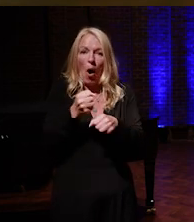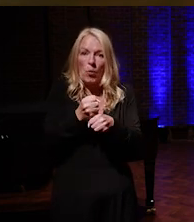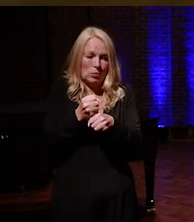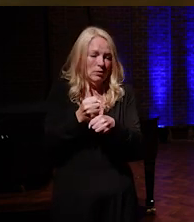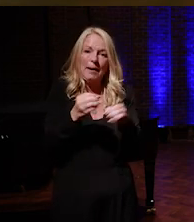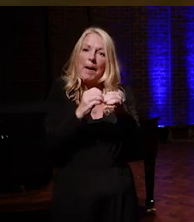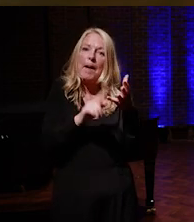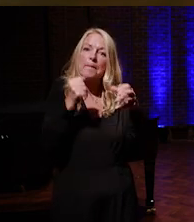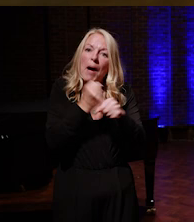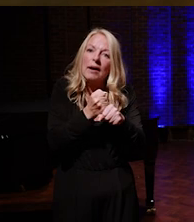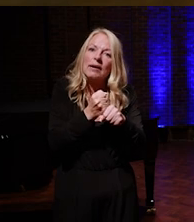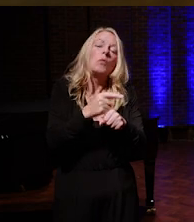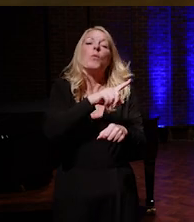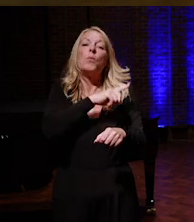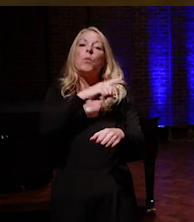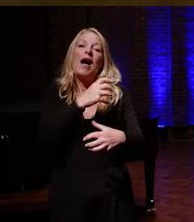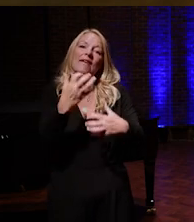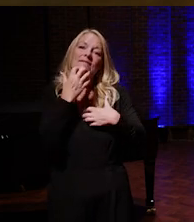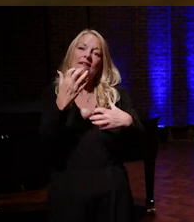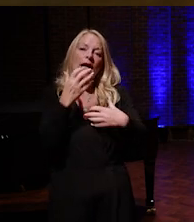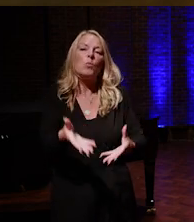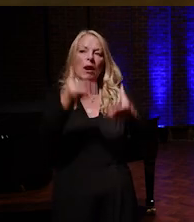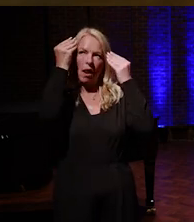because fear is a learned response.